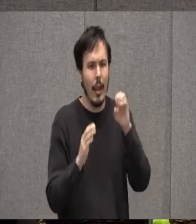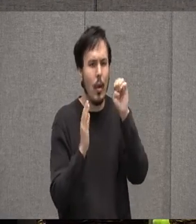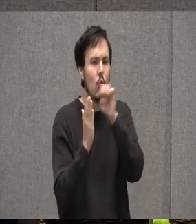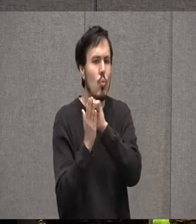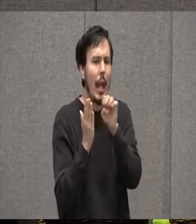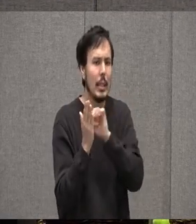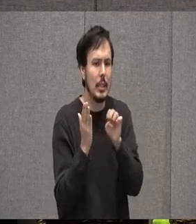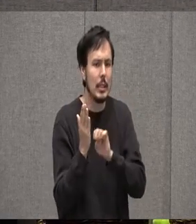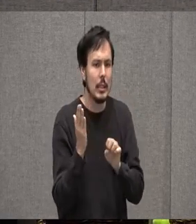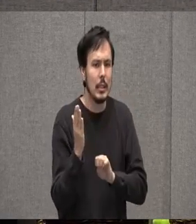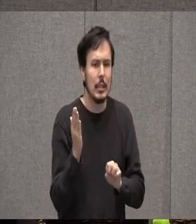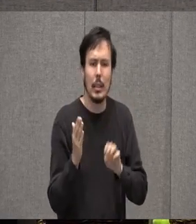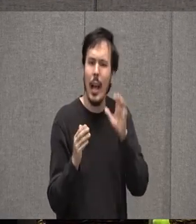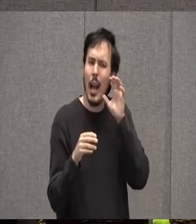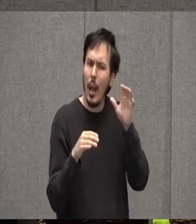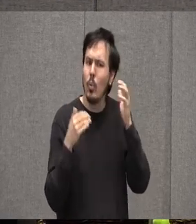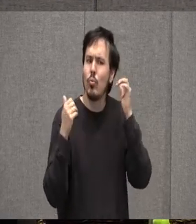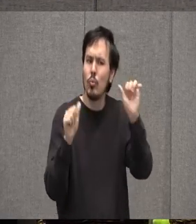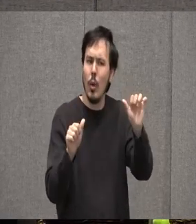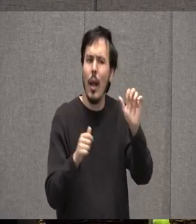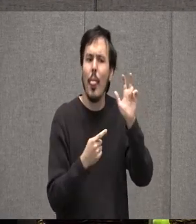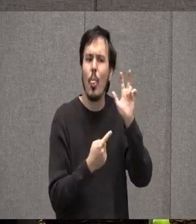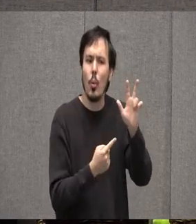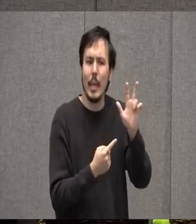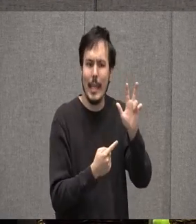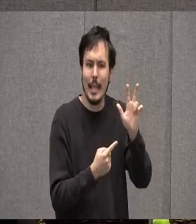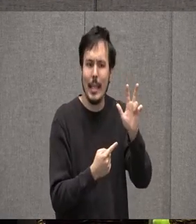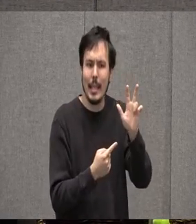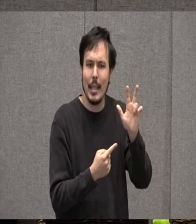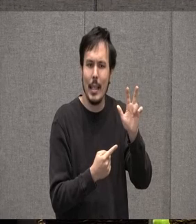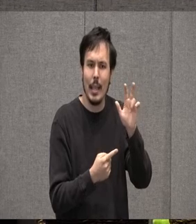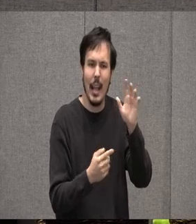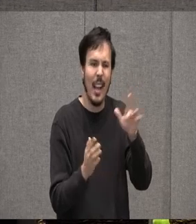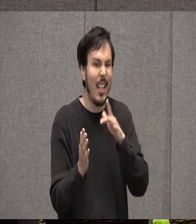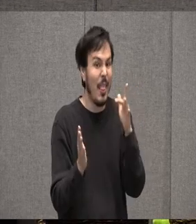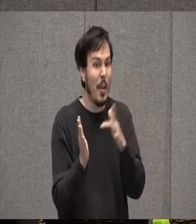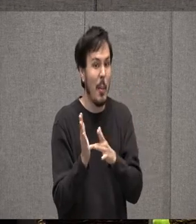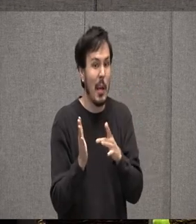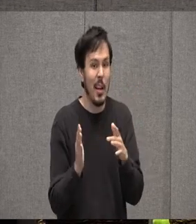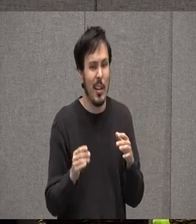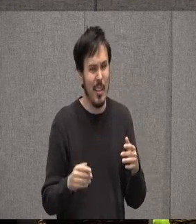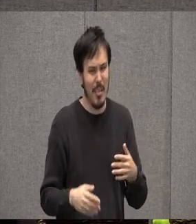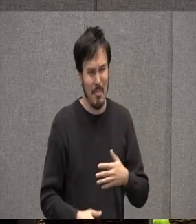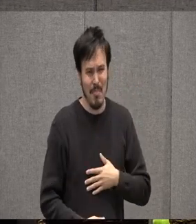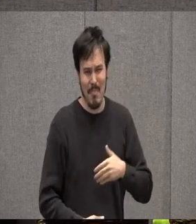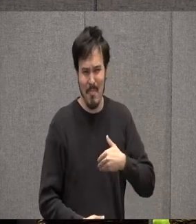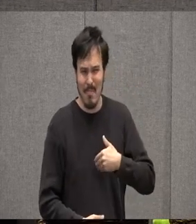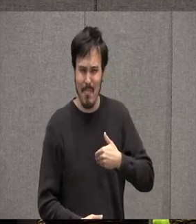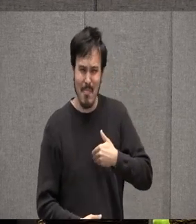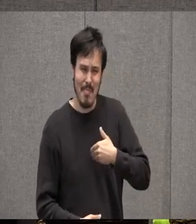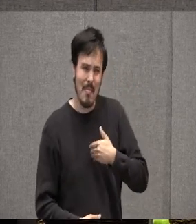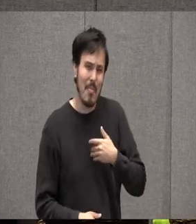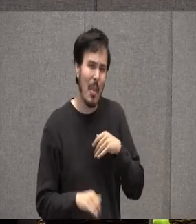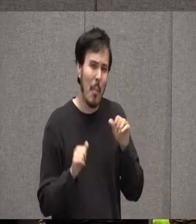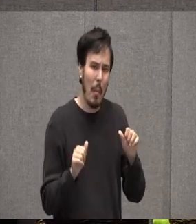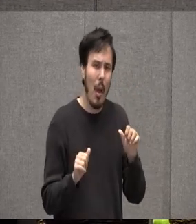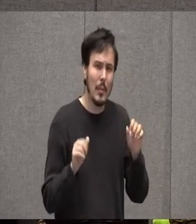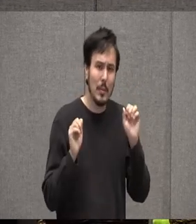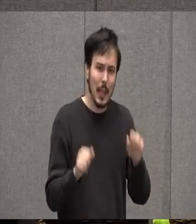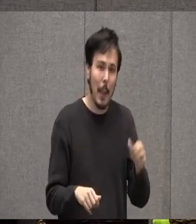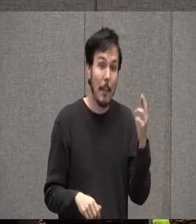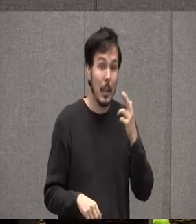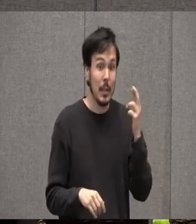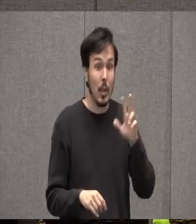okay. I'm gonna try a three in this one. I'm really thinking that maybe I might have a good shot because I know this